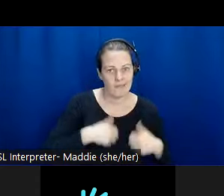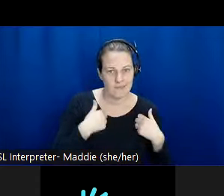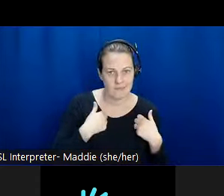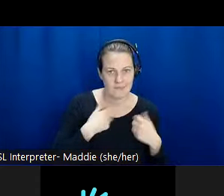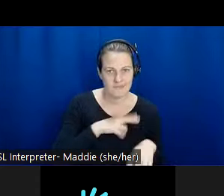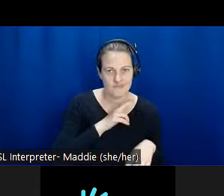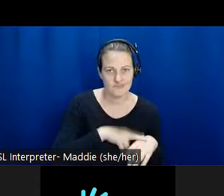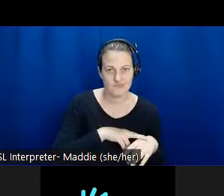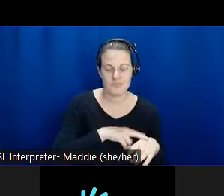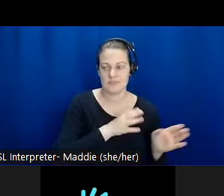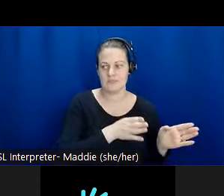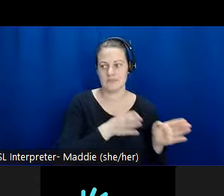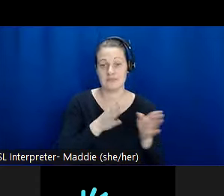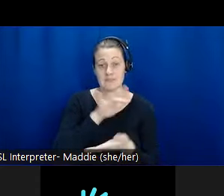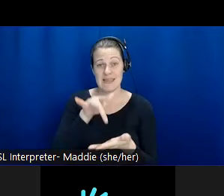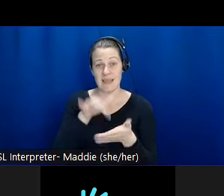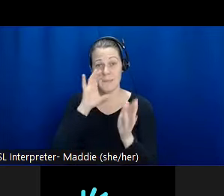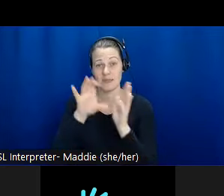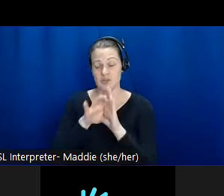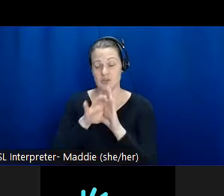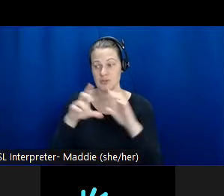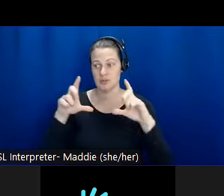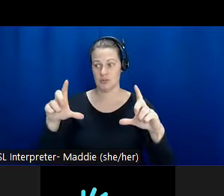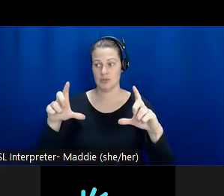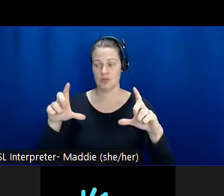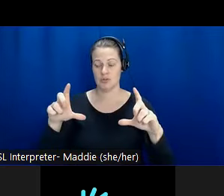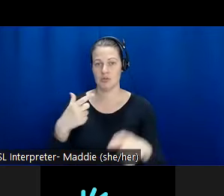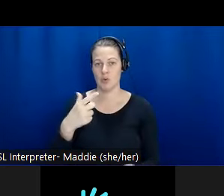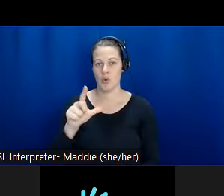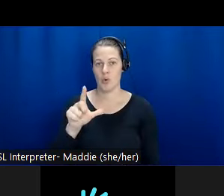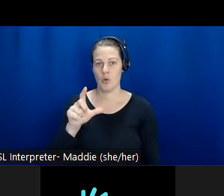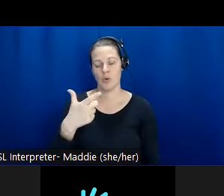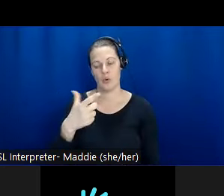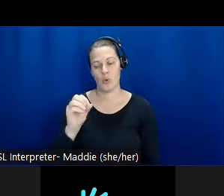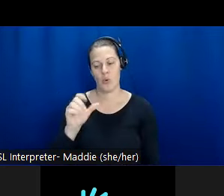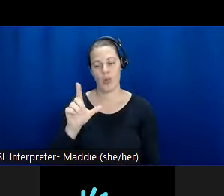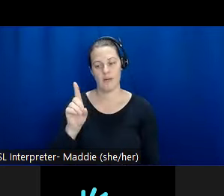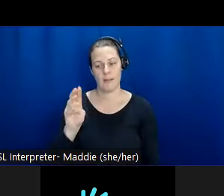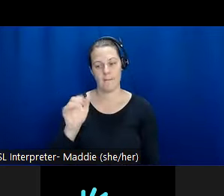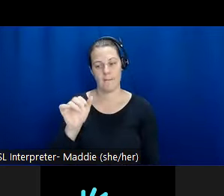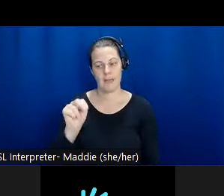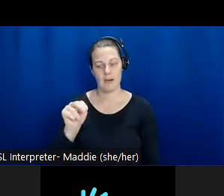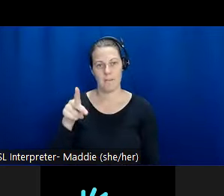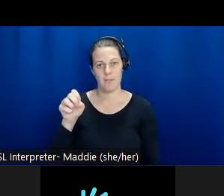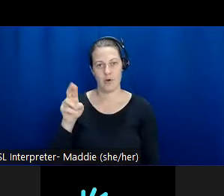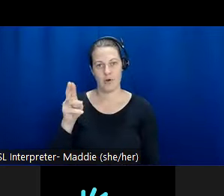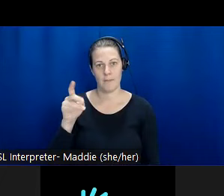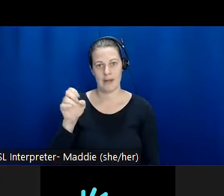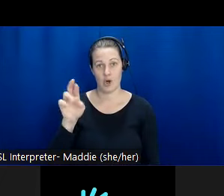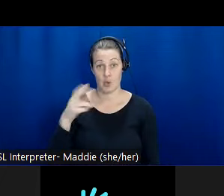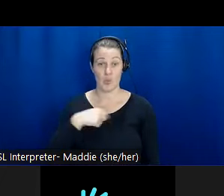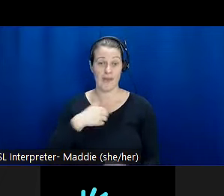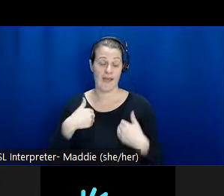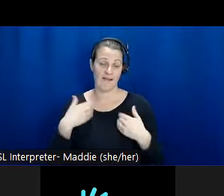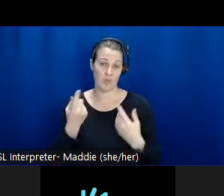The picture in the middle is of a Goldman perimeter. We have one at Mount Sinai. We're very lucky to have one.